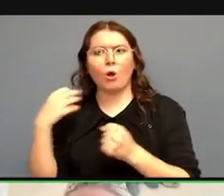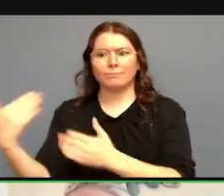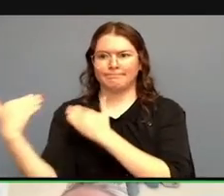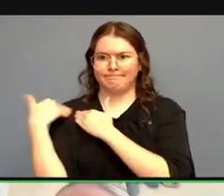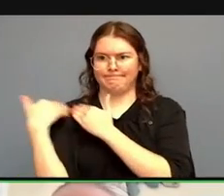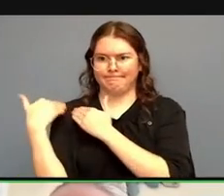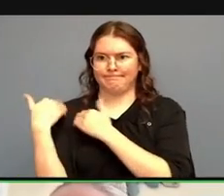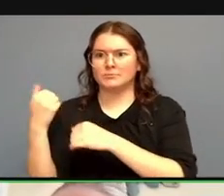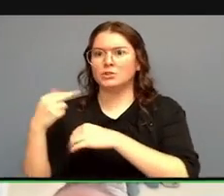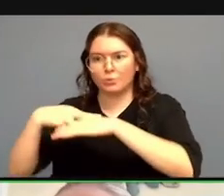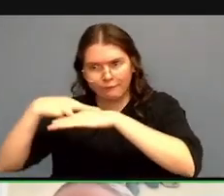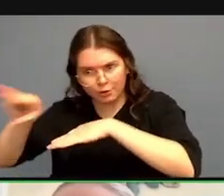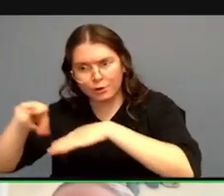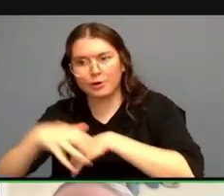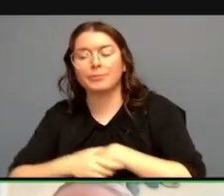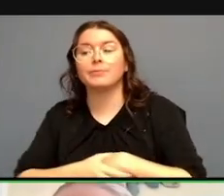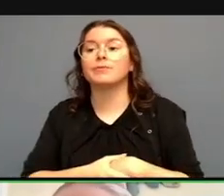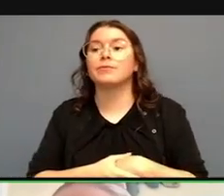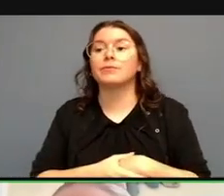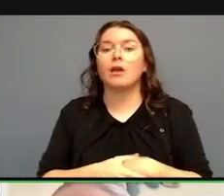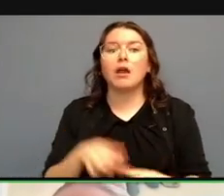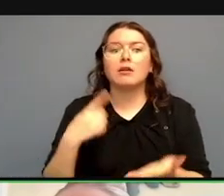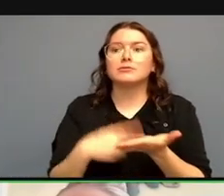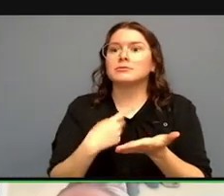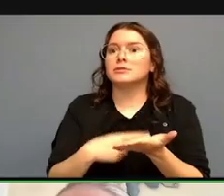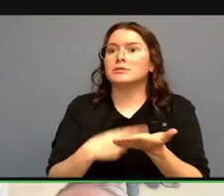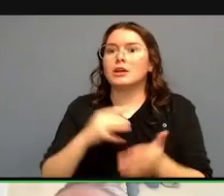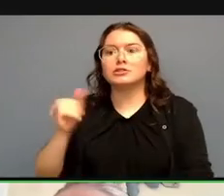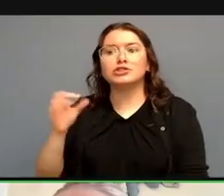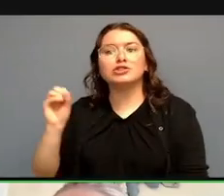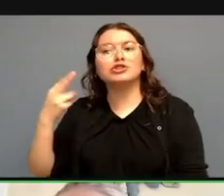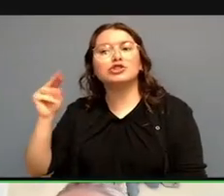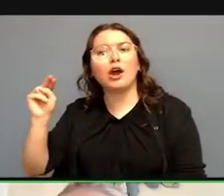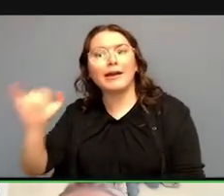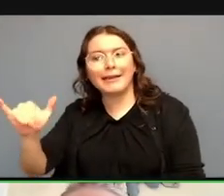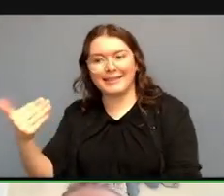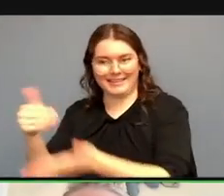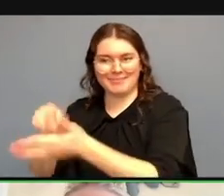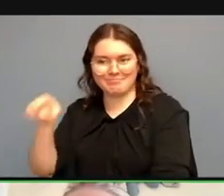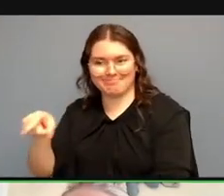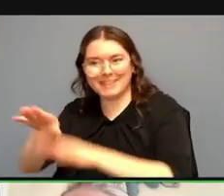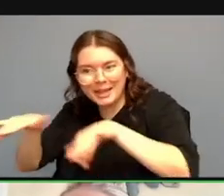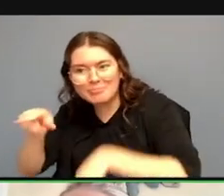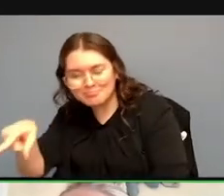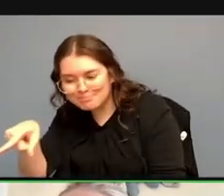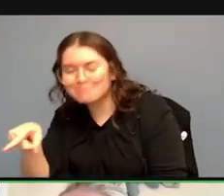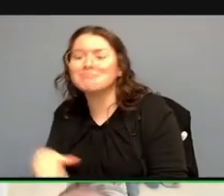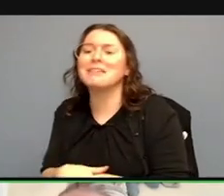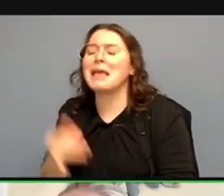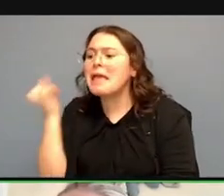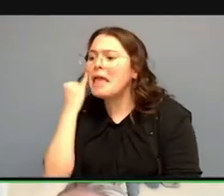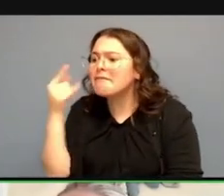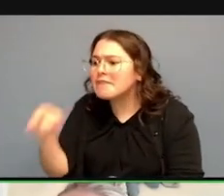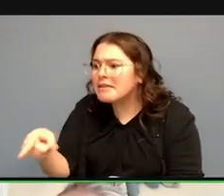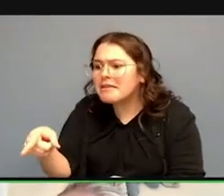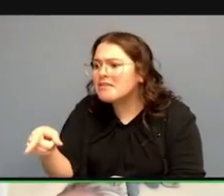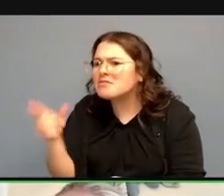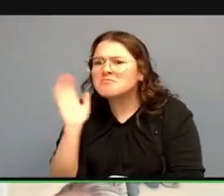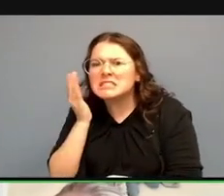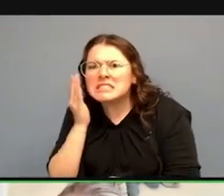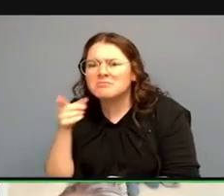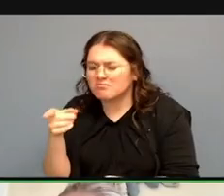referral. Let's talk about little Johnny again. If little Johnny is appearing to struggle